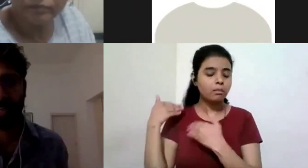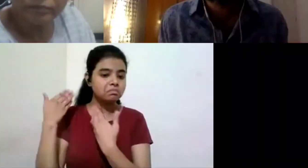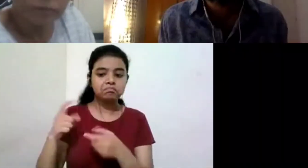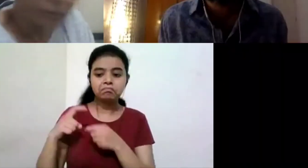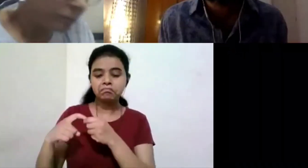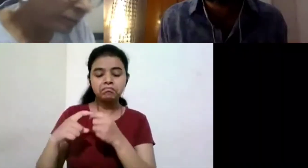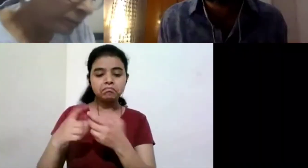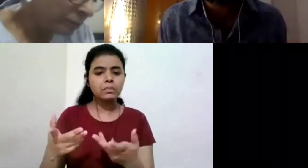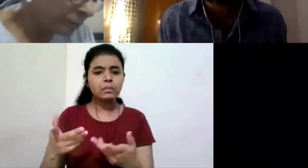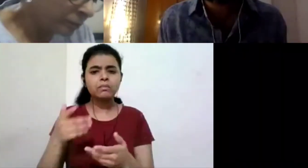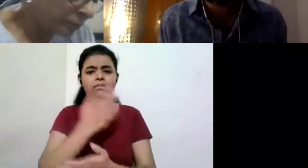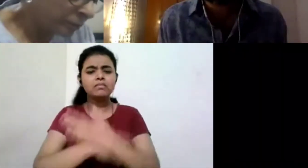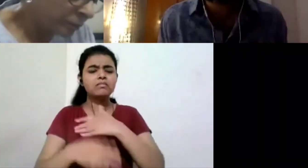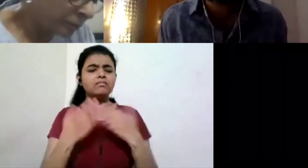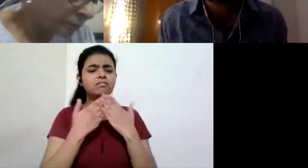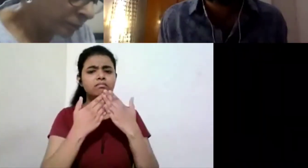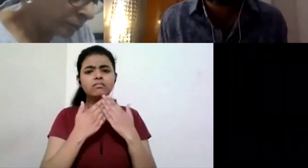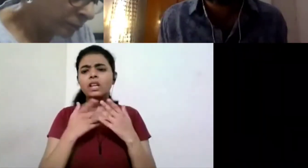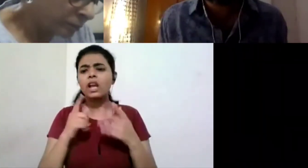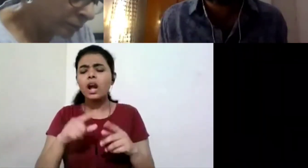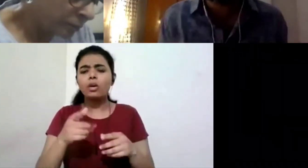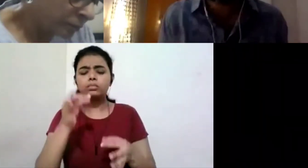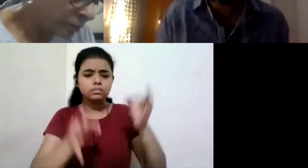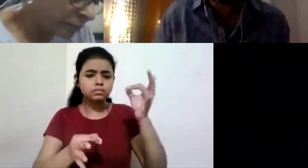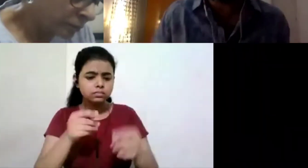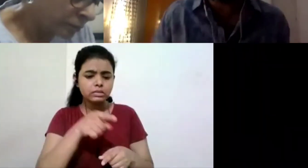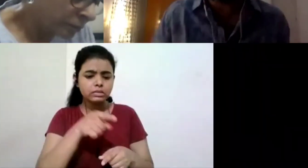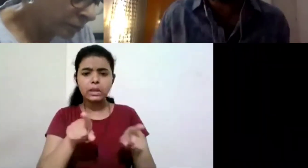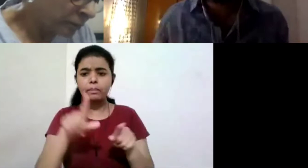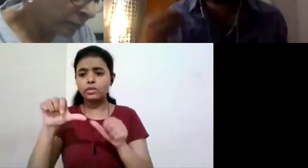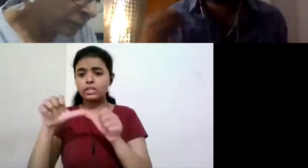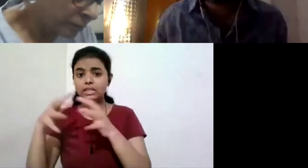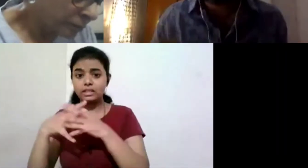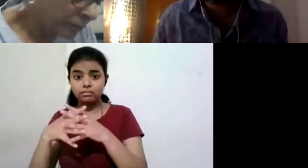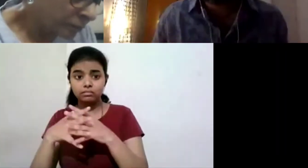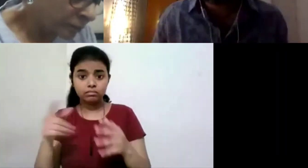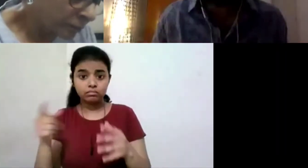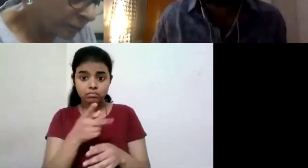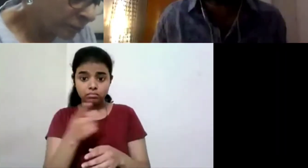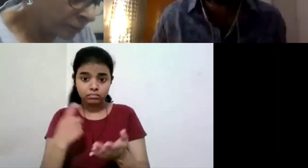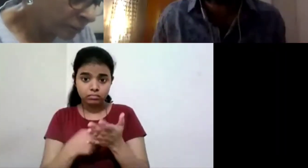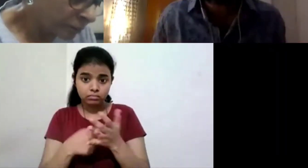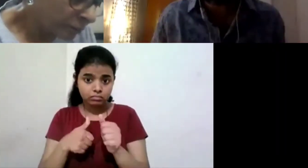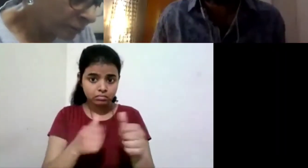justify disability studies as a legitimate discipline?